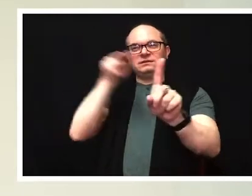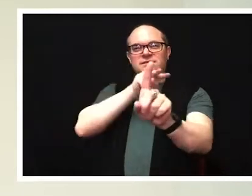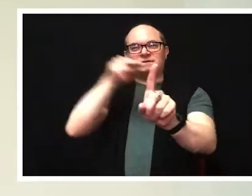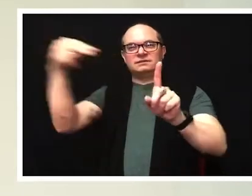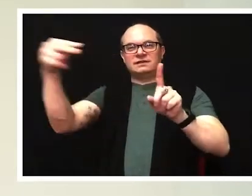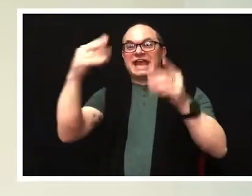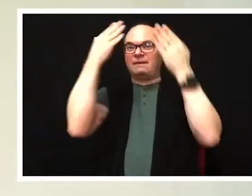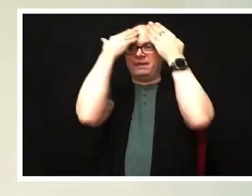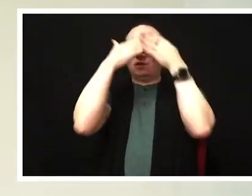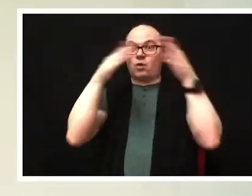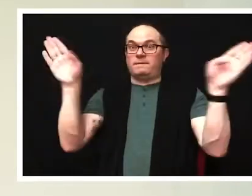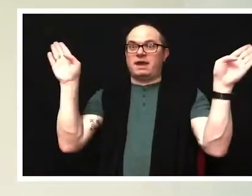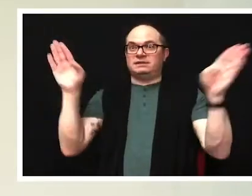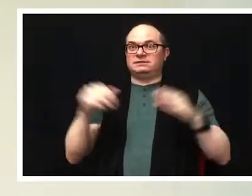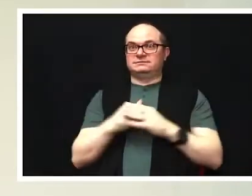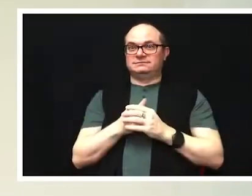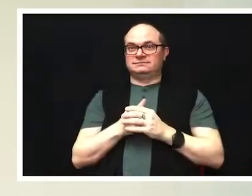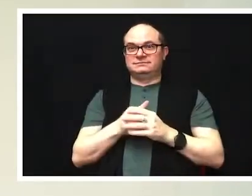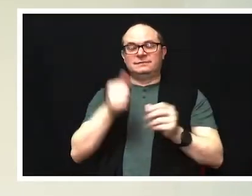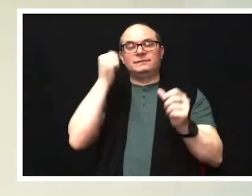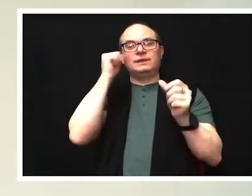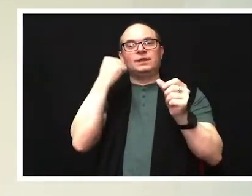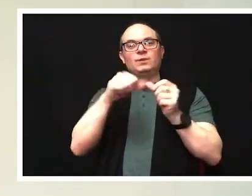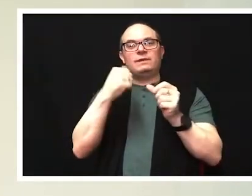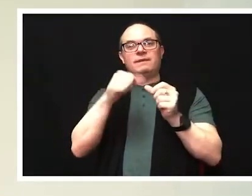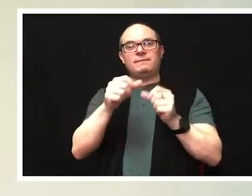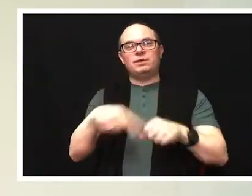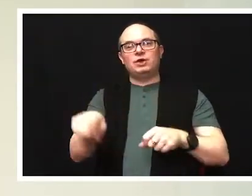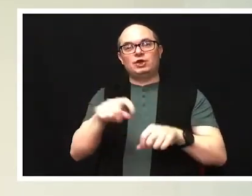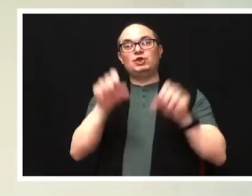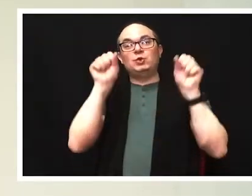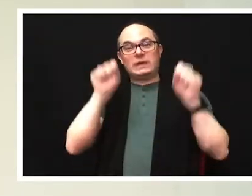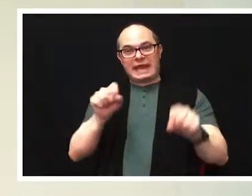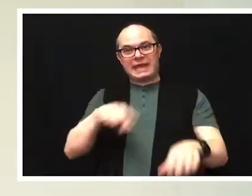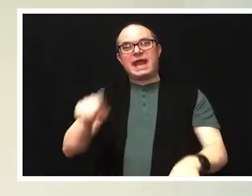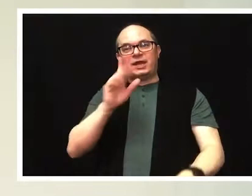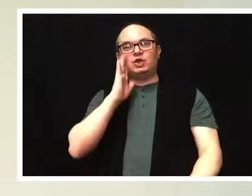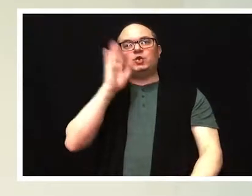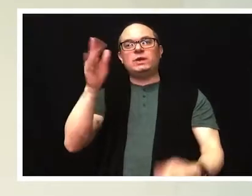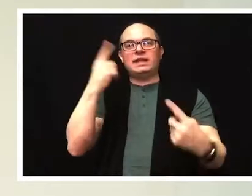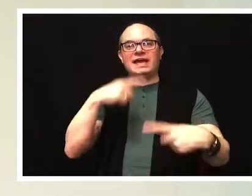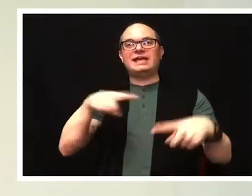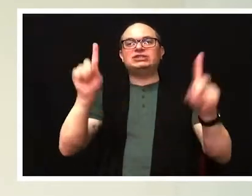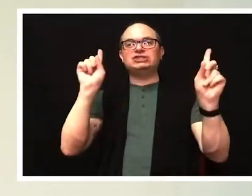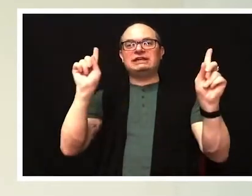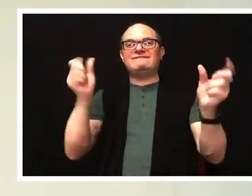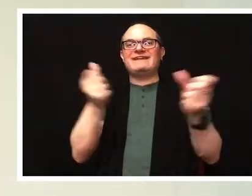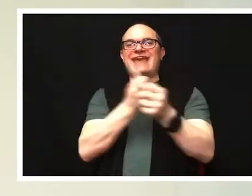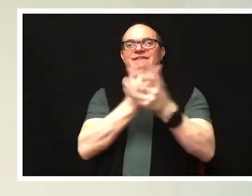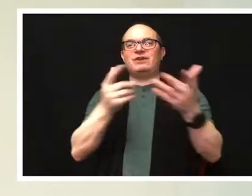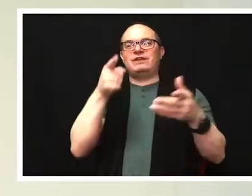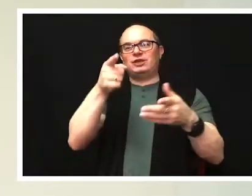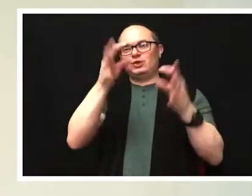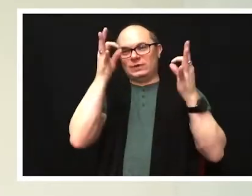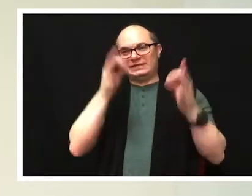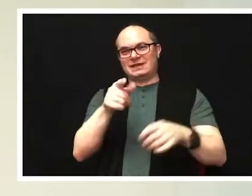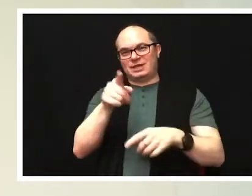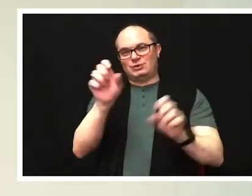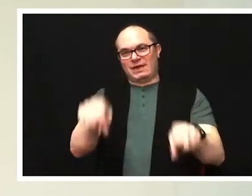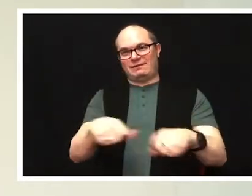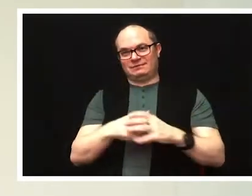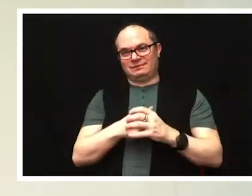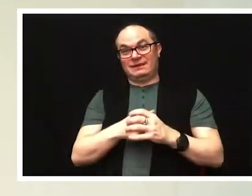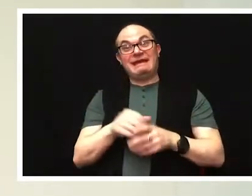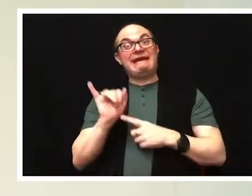very open-minded. Remember that you can and will achieve all that you set your mind to,